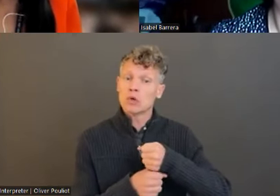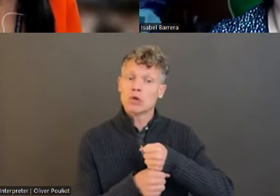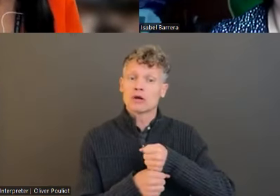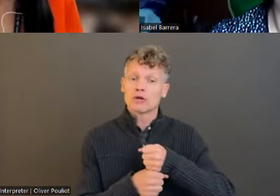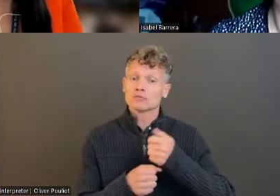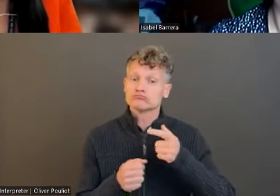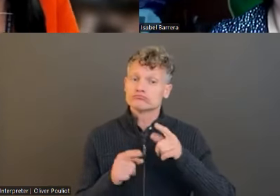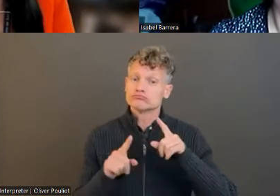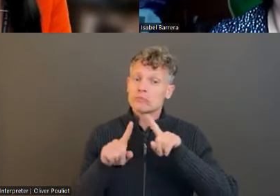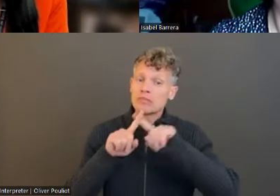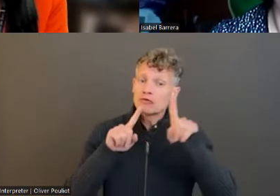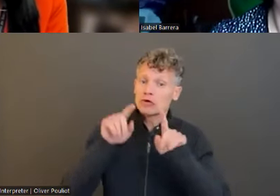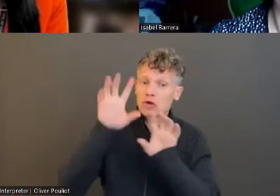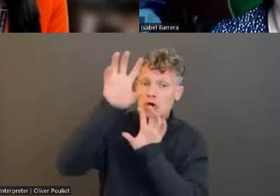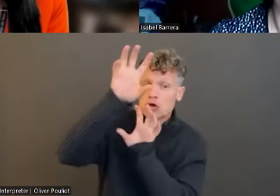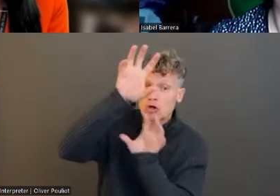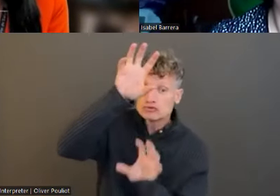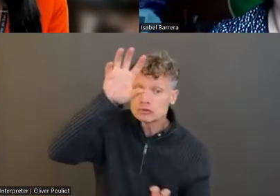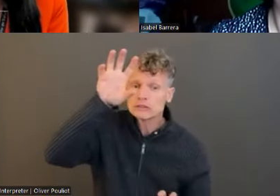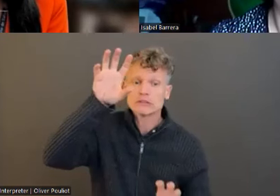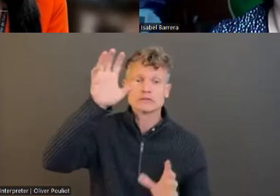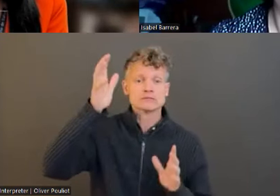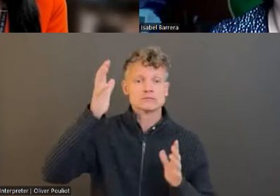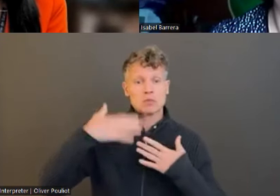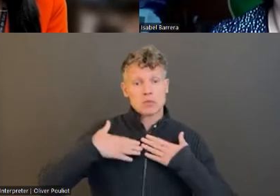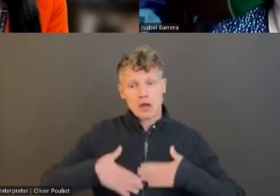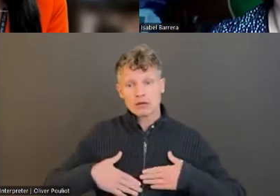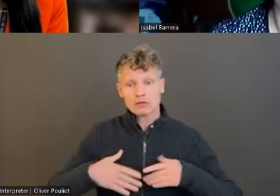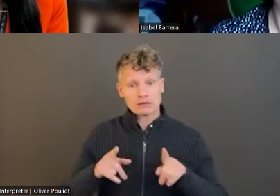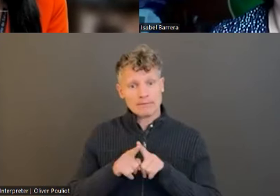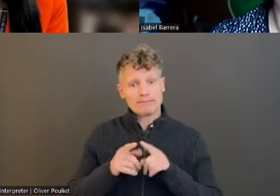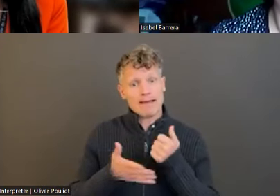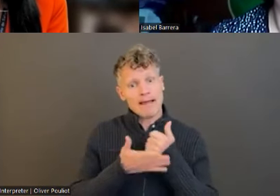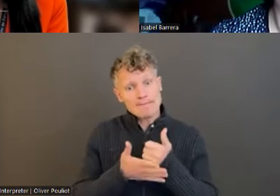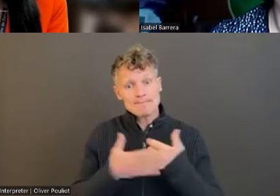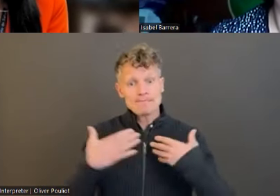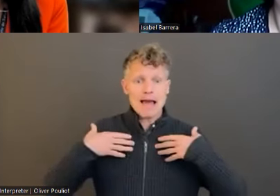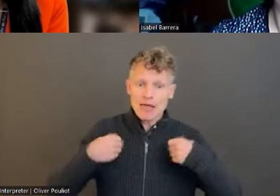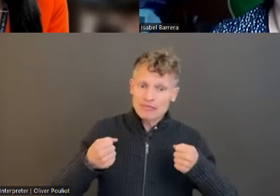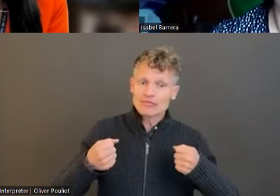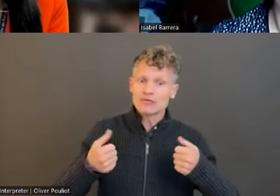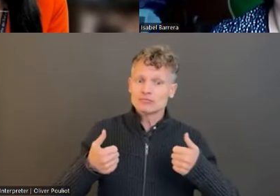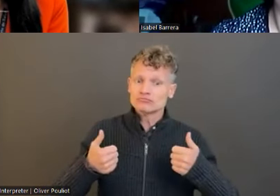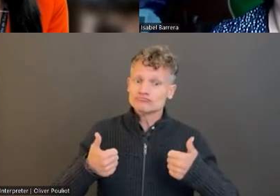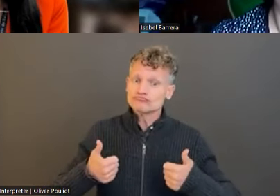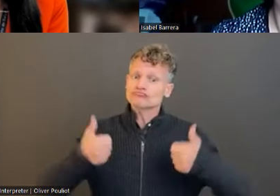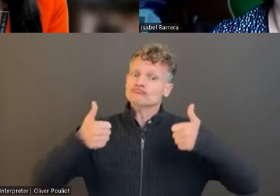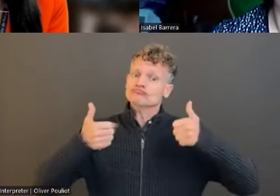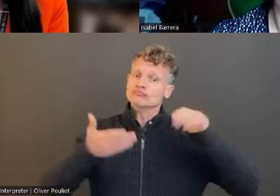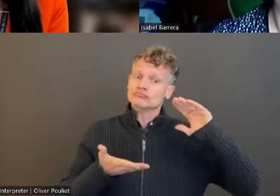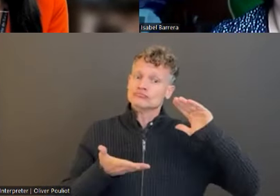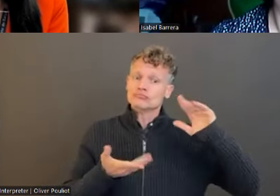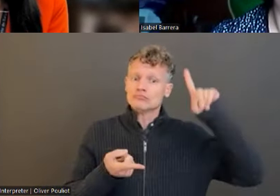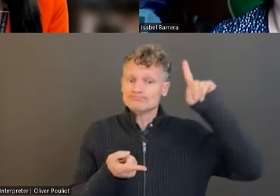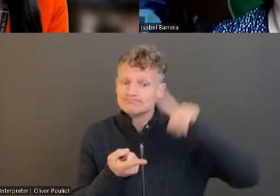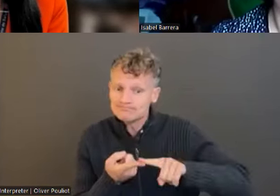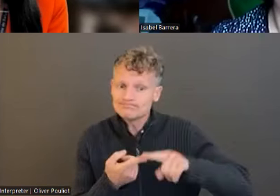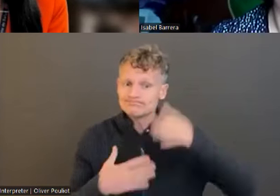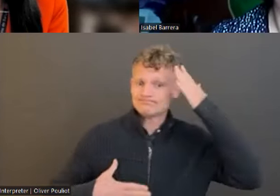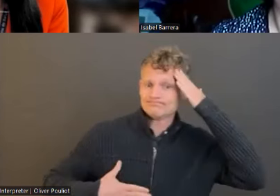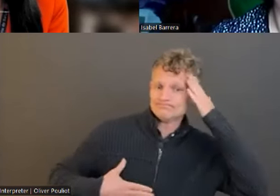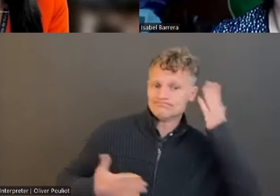and strategies. It's almost always a surprise for the different health teams to look at the number of people that practice